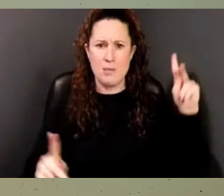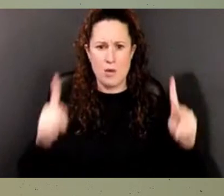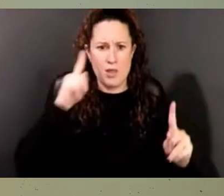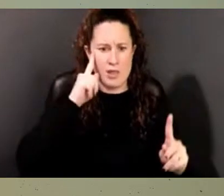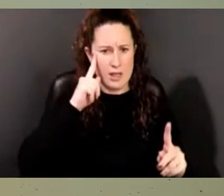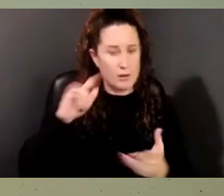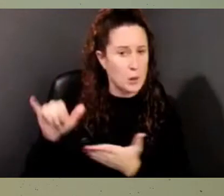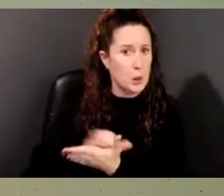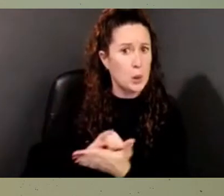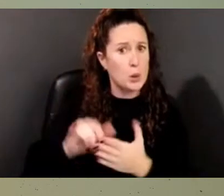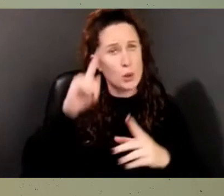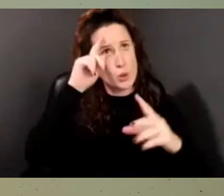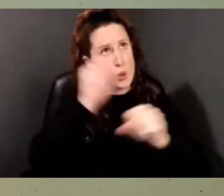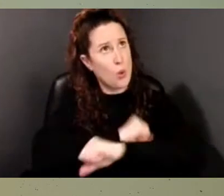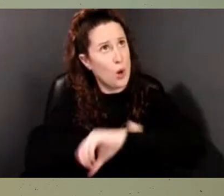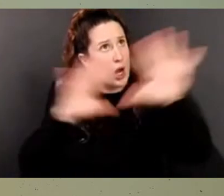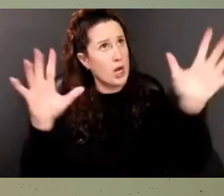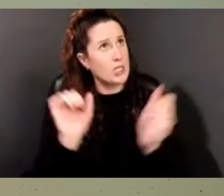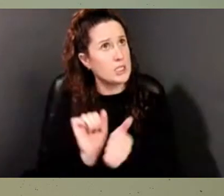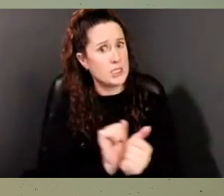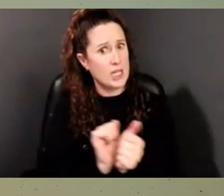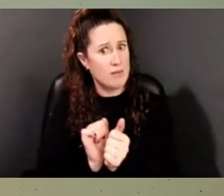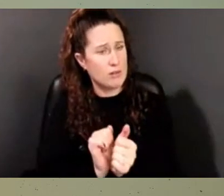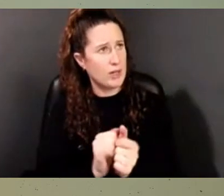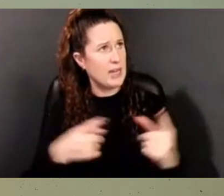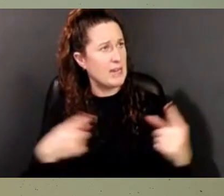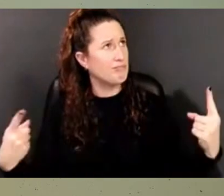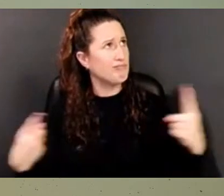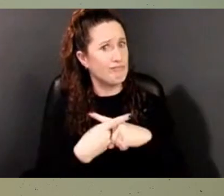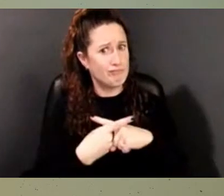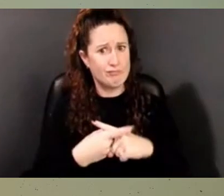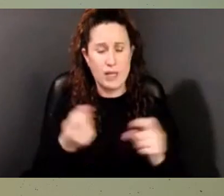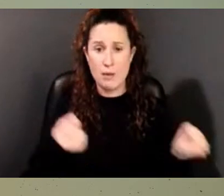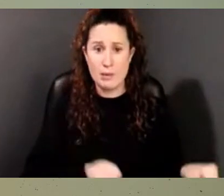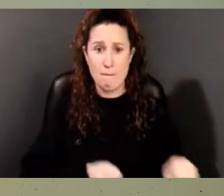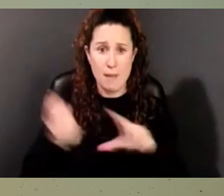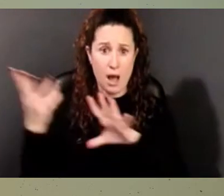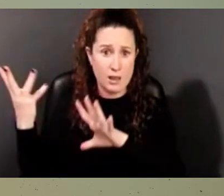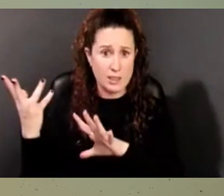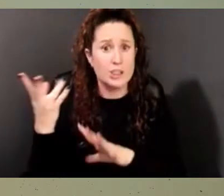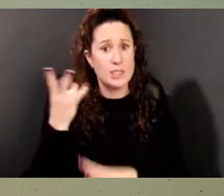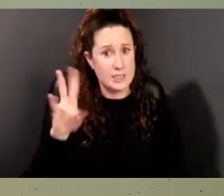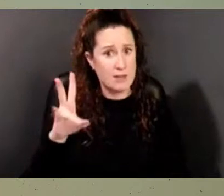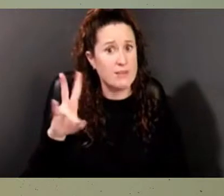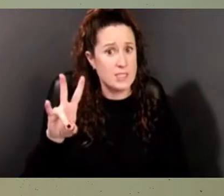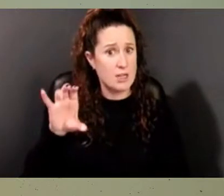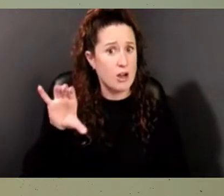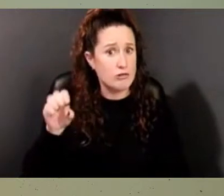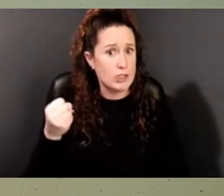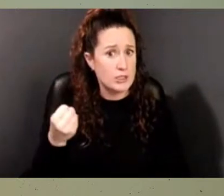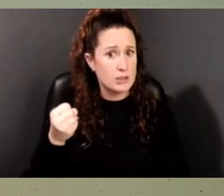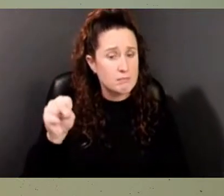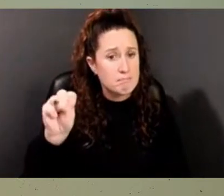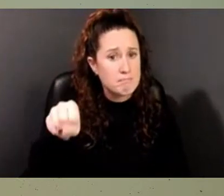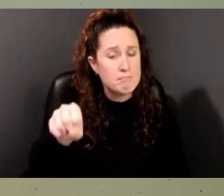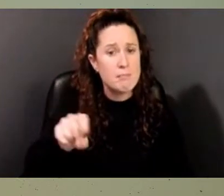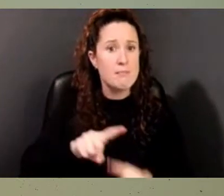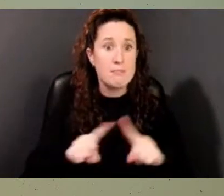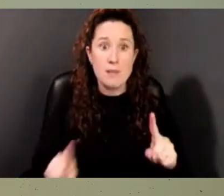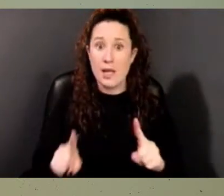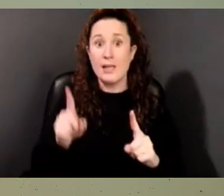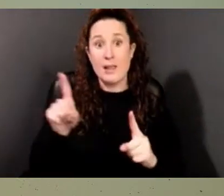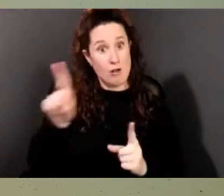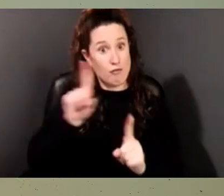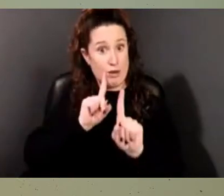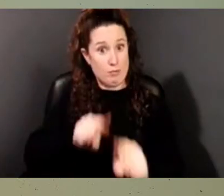Mm-hmm. Because it was abolished so early on in the 1700s, But one of the things that you'll see in this report